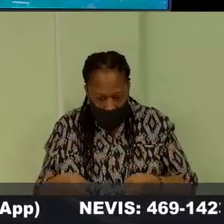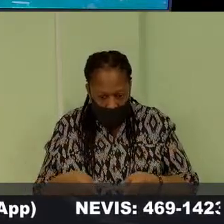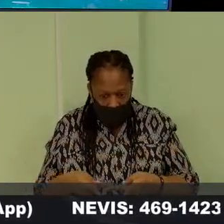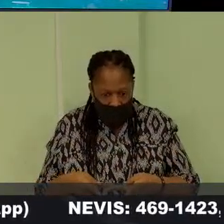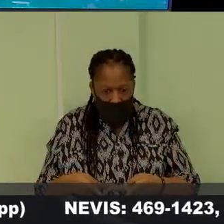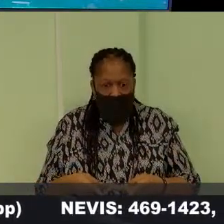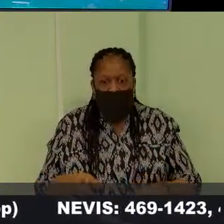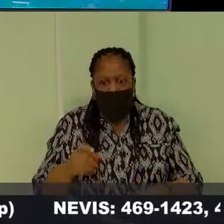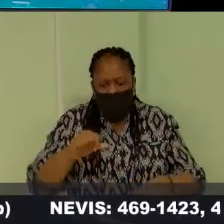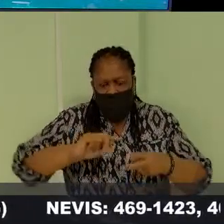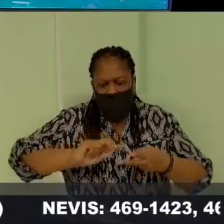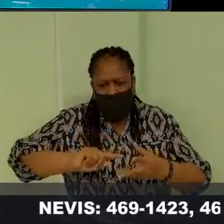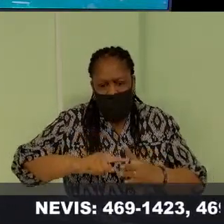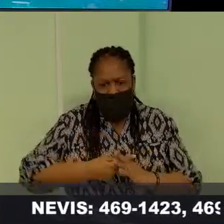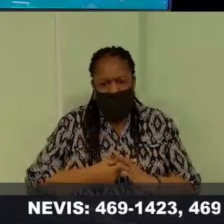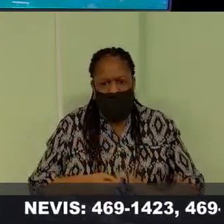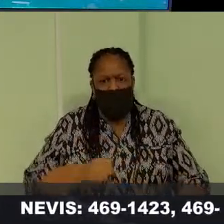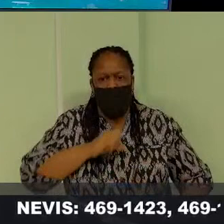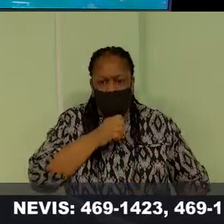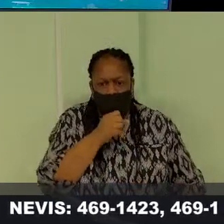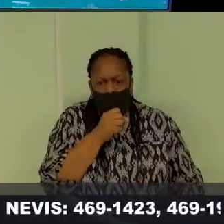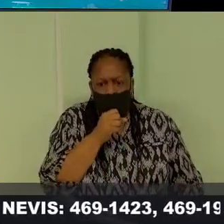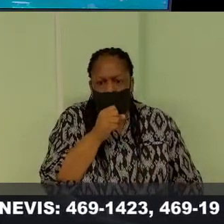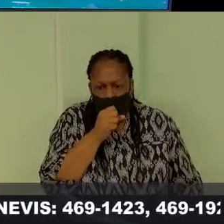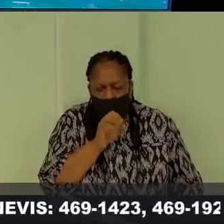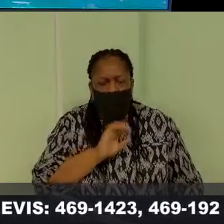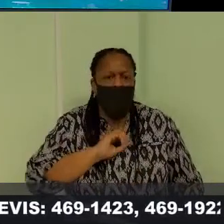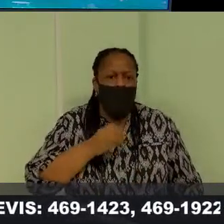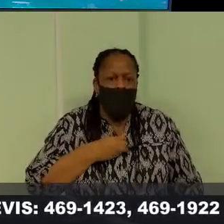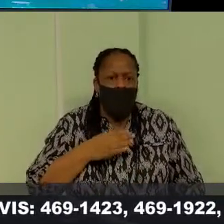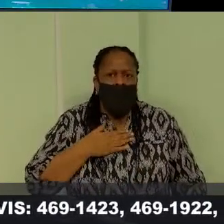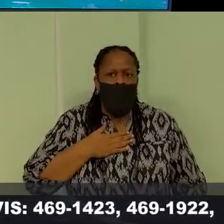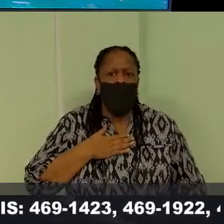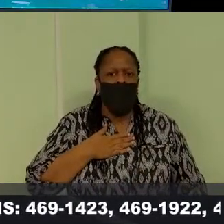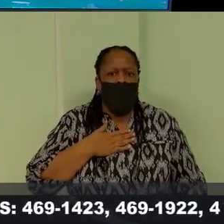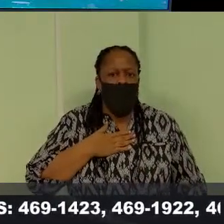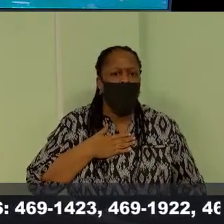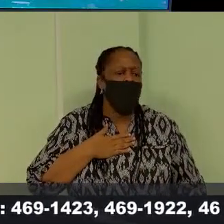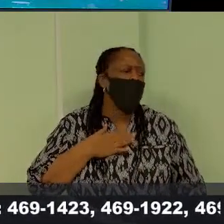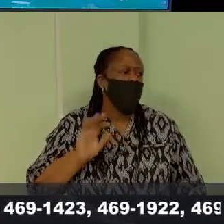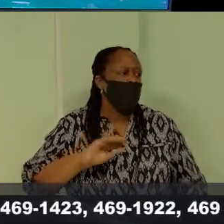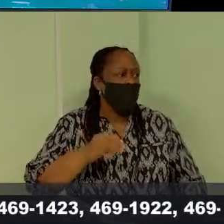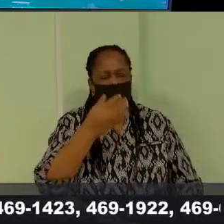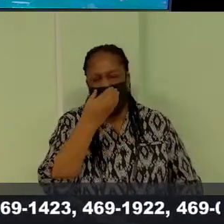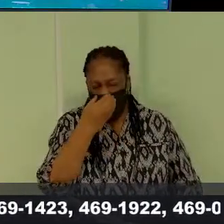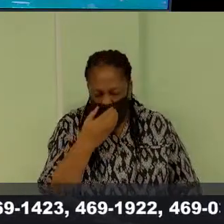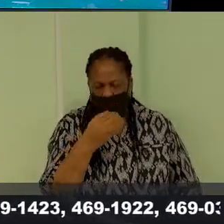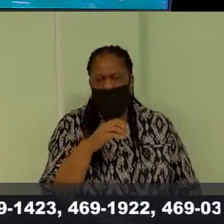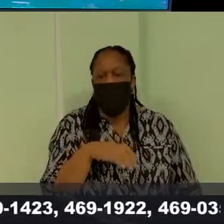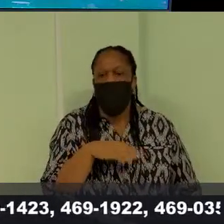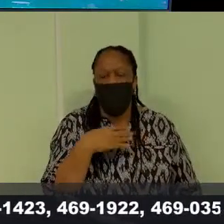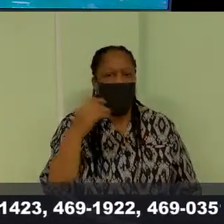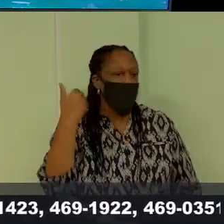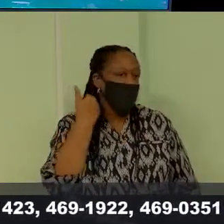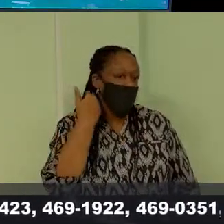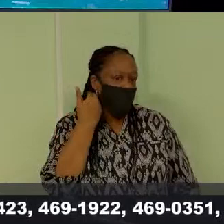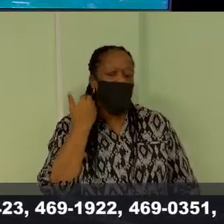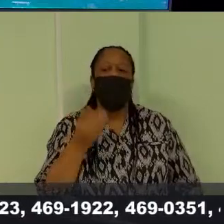alerted and relevant and appropriate action taken in terms of the clinical management of